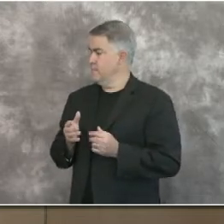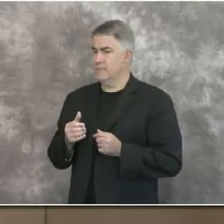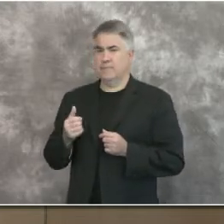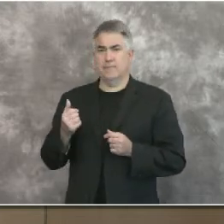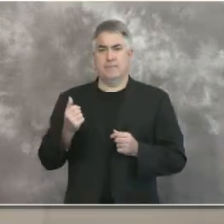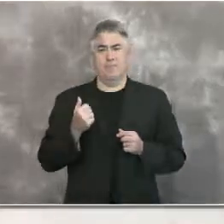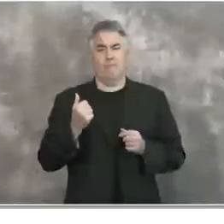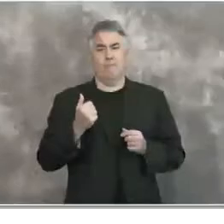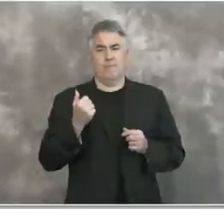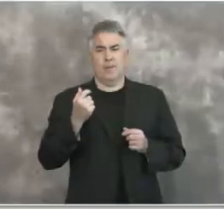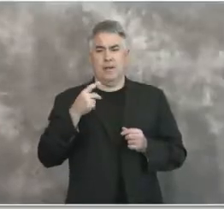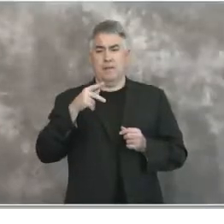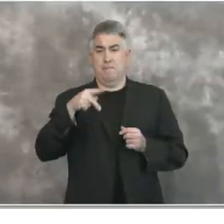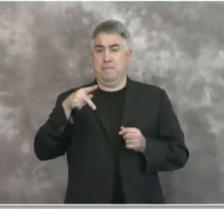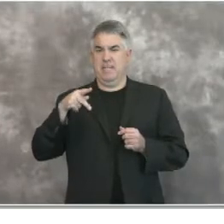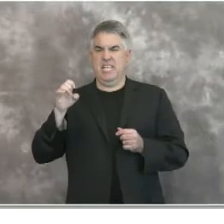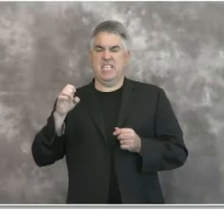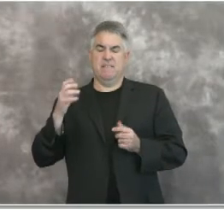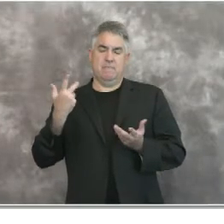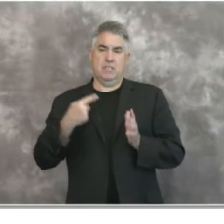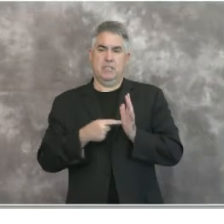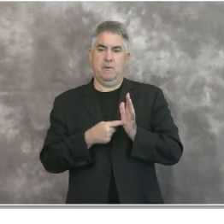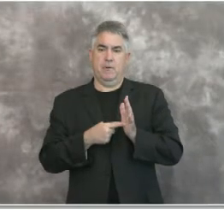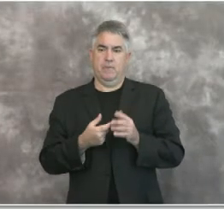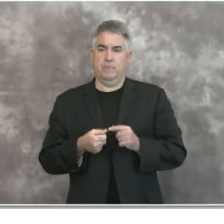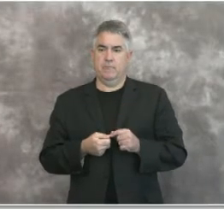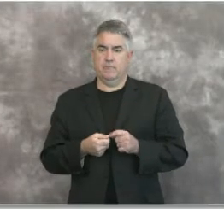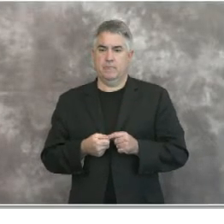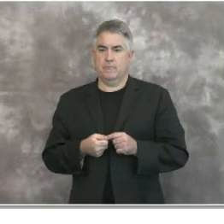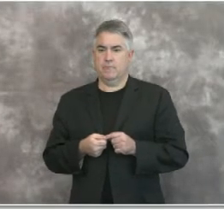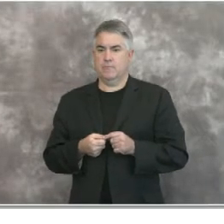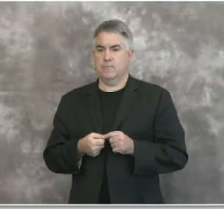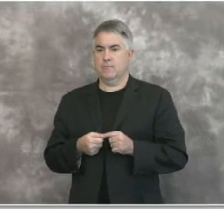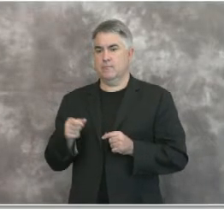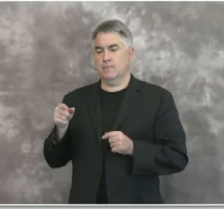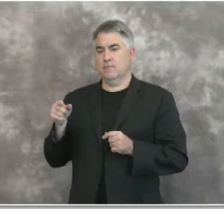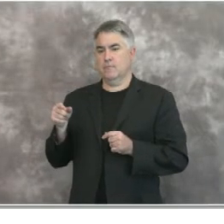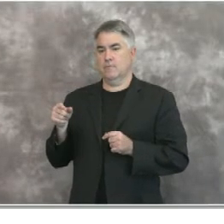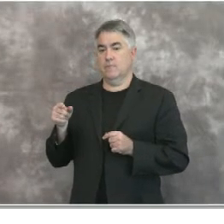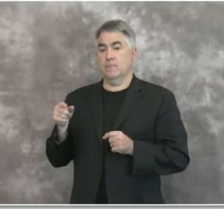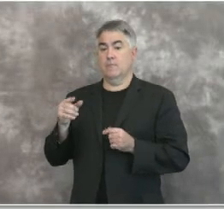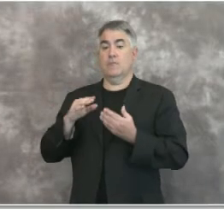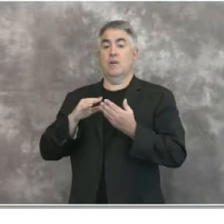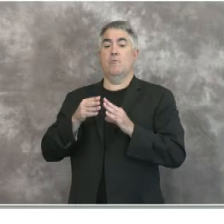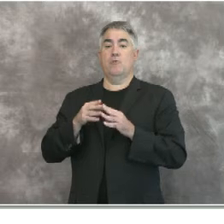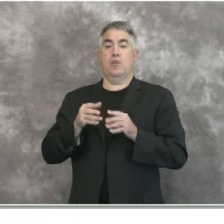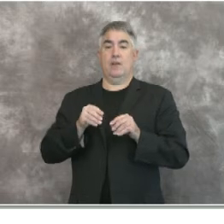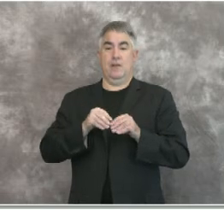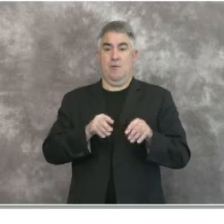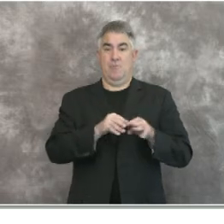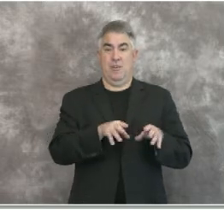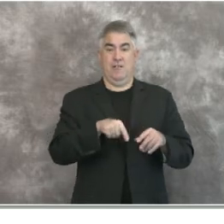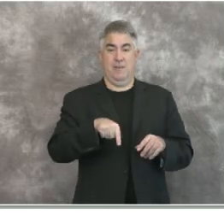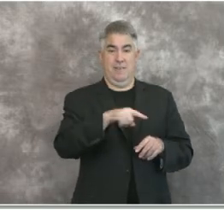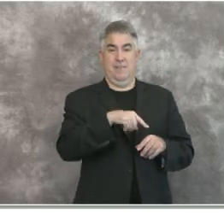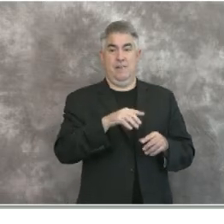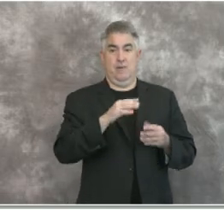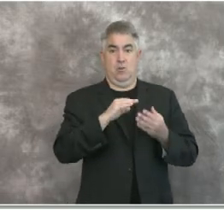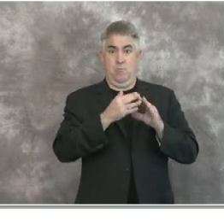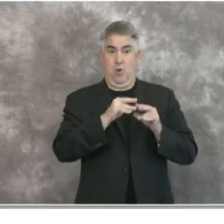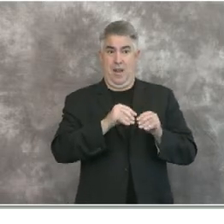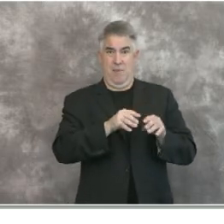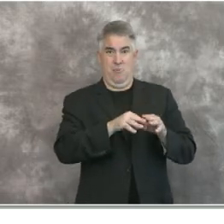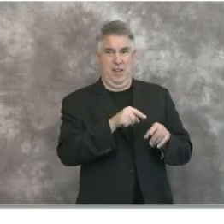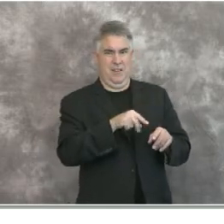includes PPE. It includes community outbreaks, and community outbreaks is very important. You've